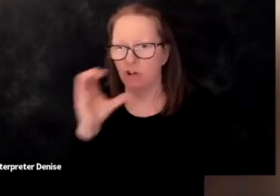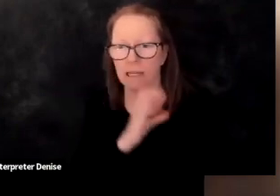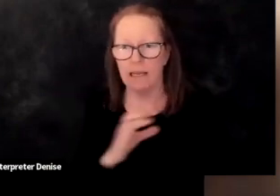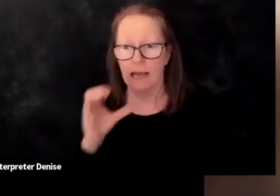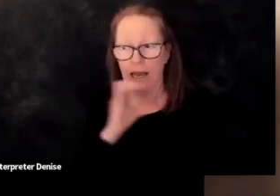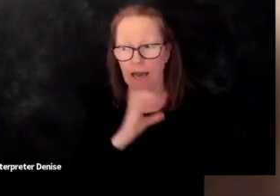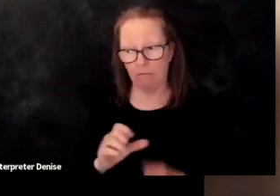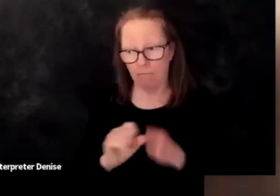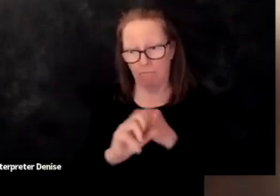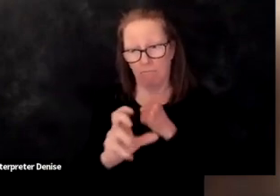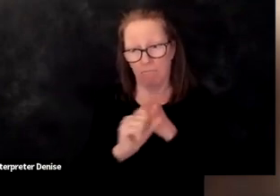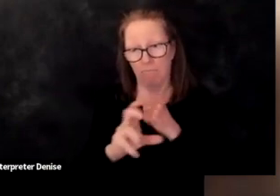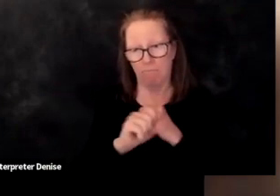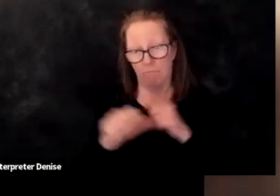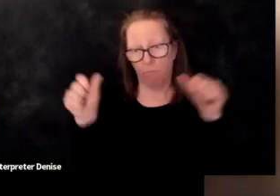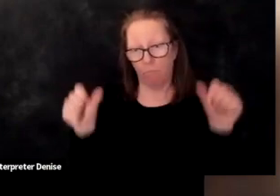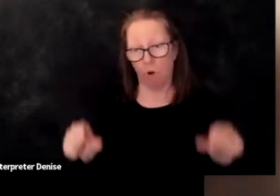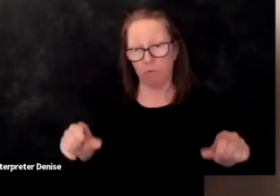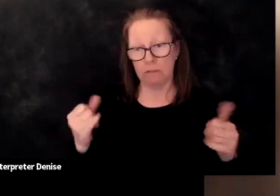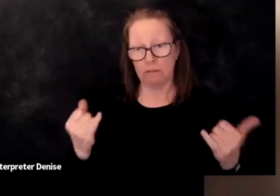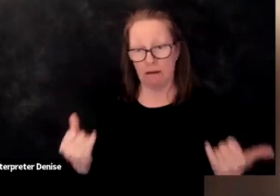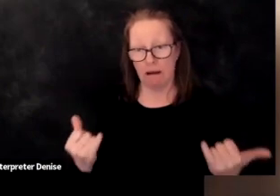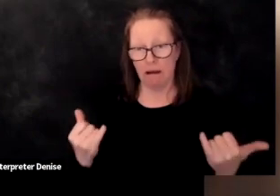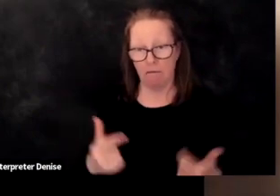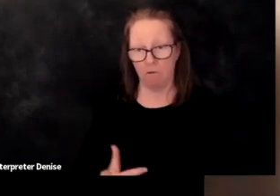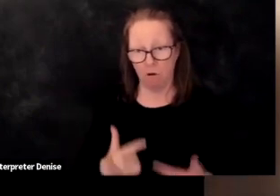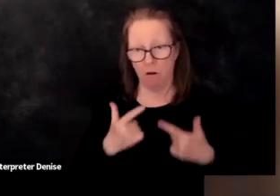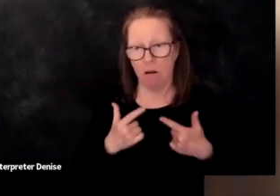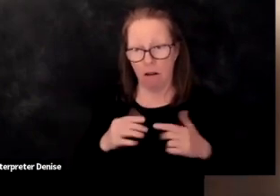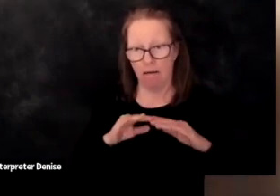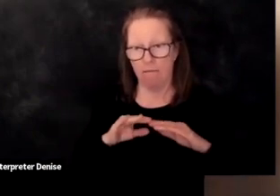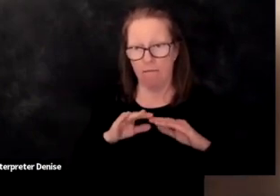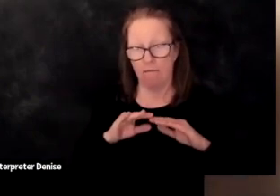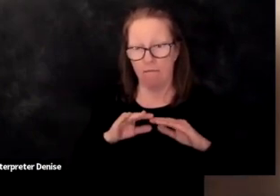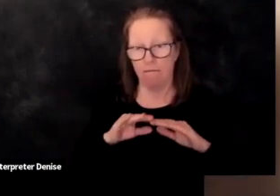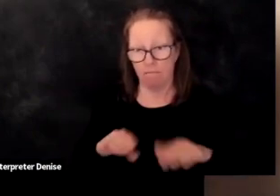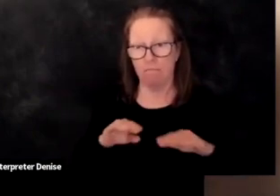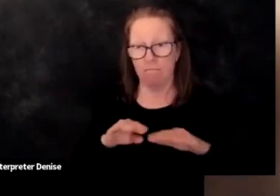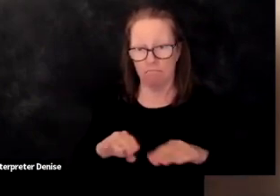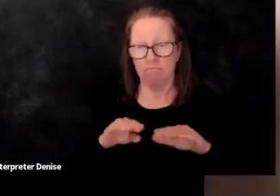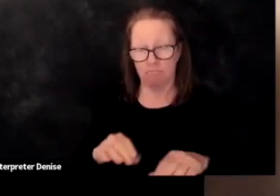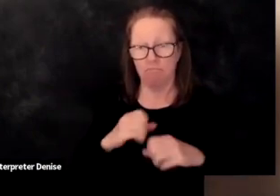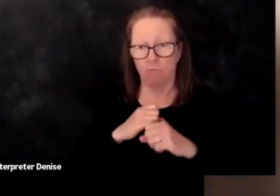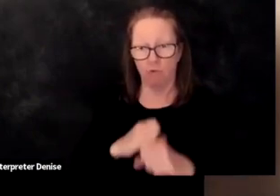for lifeguards. I see folks at DCR nodding their head.